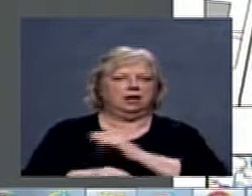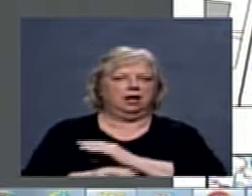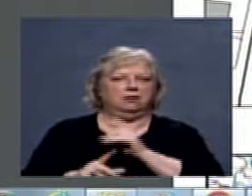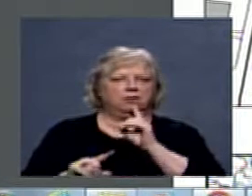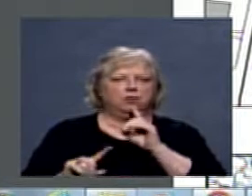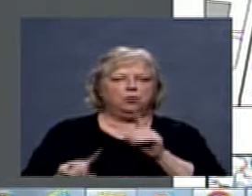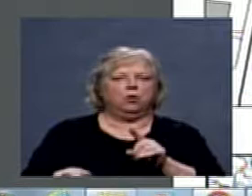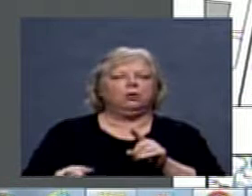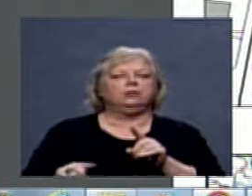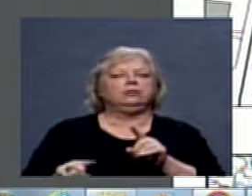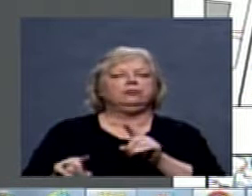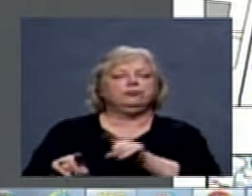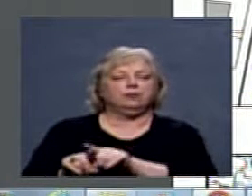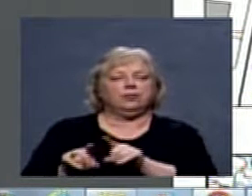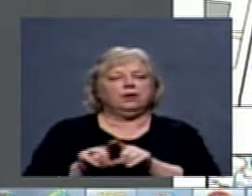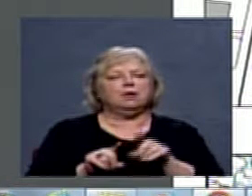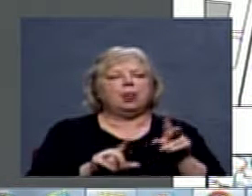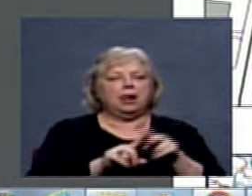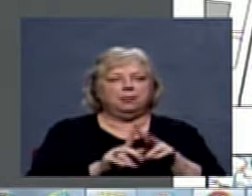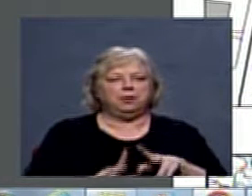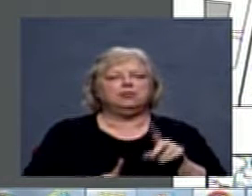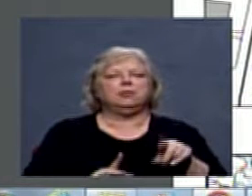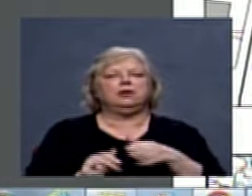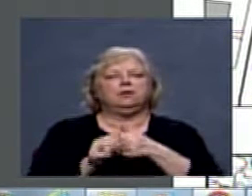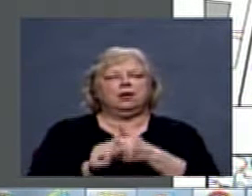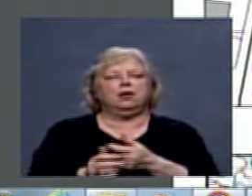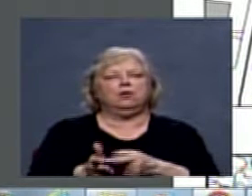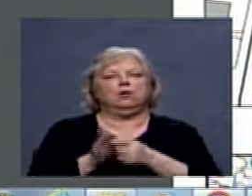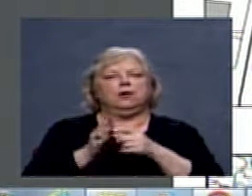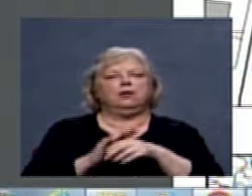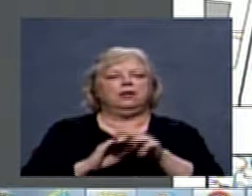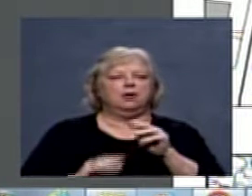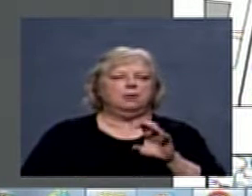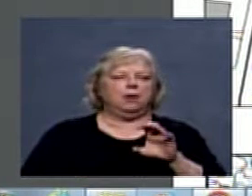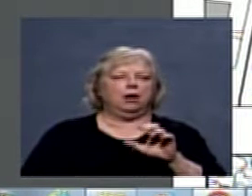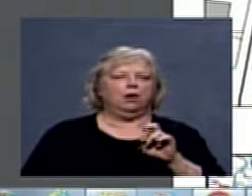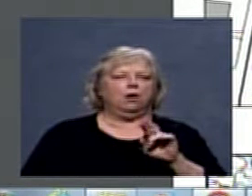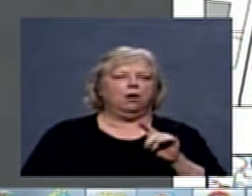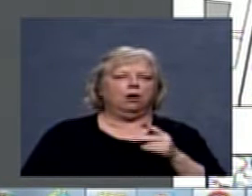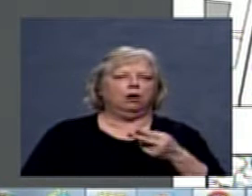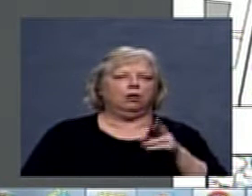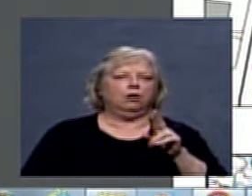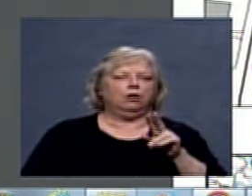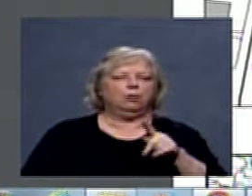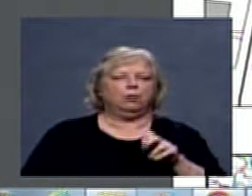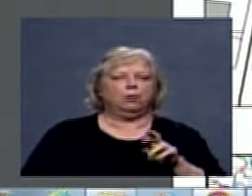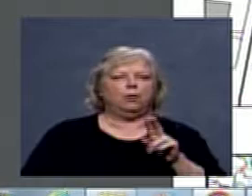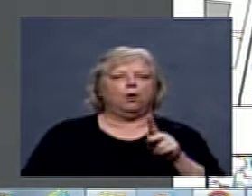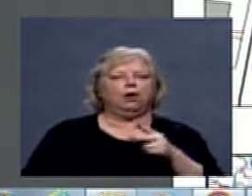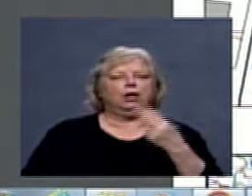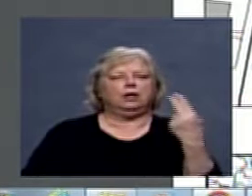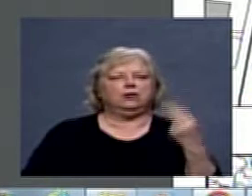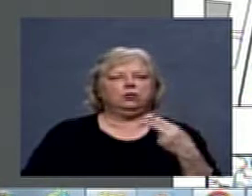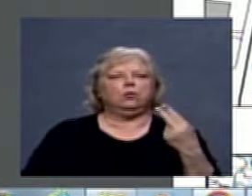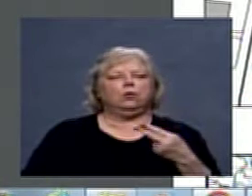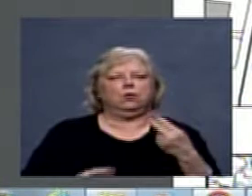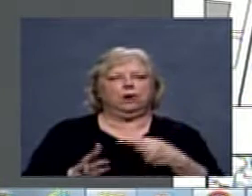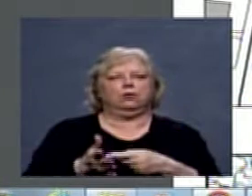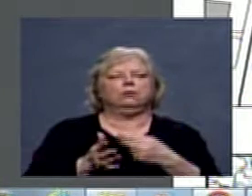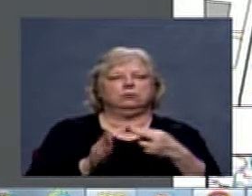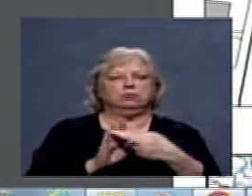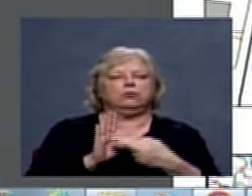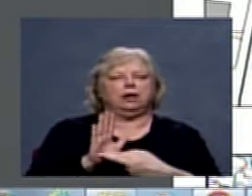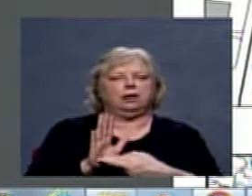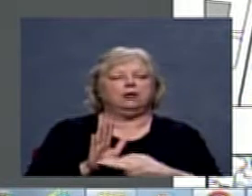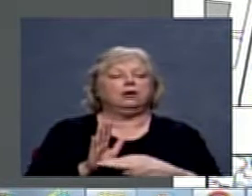report, and also compliance with the MacArthur Park Historic District regulations. Staff also recommends approval of the